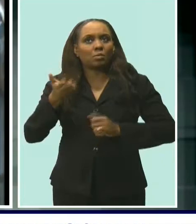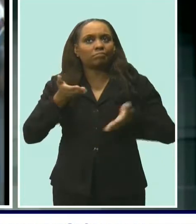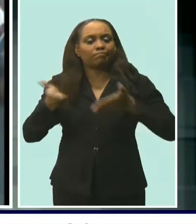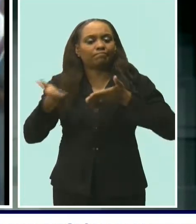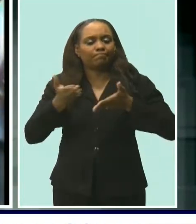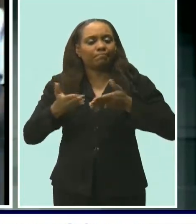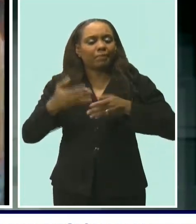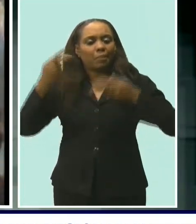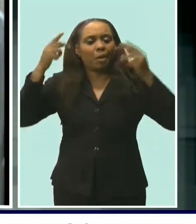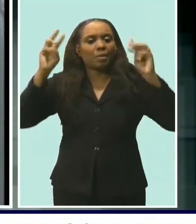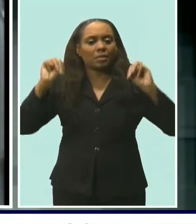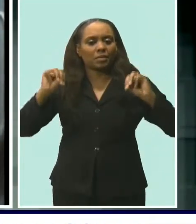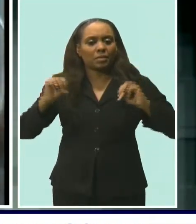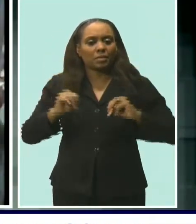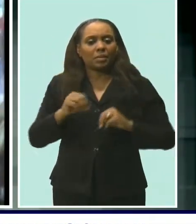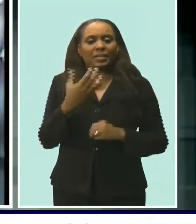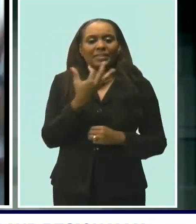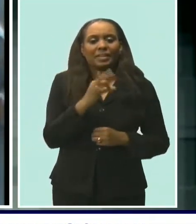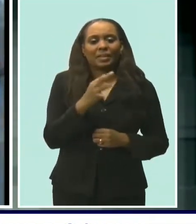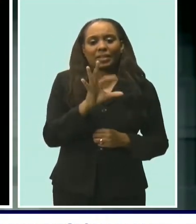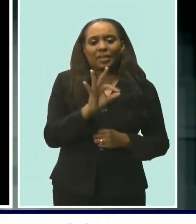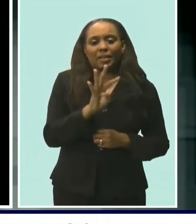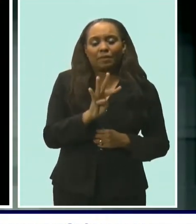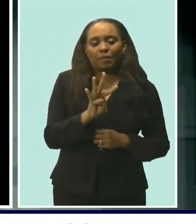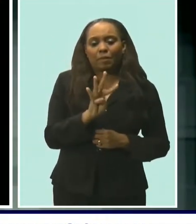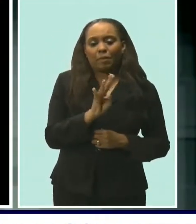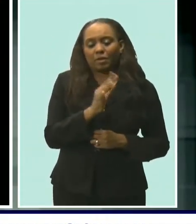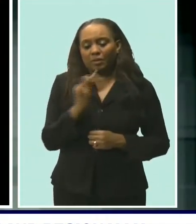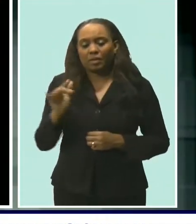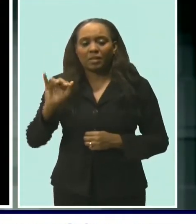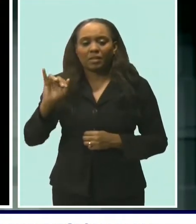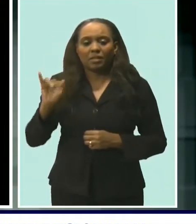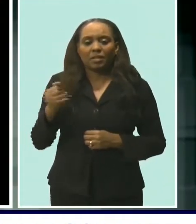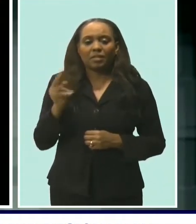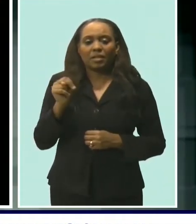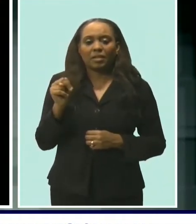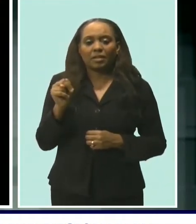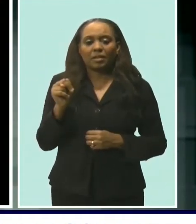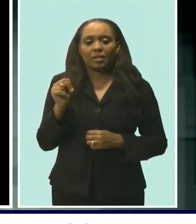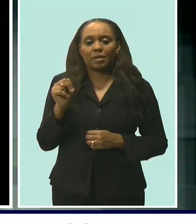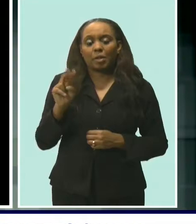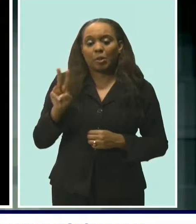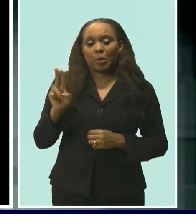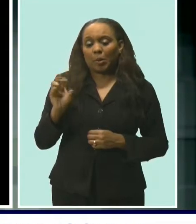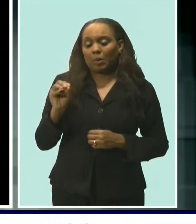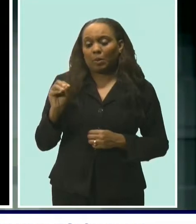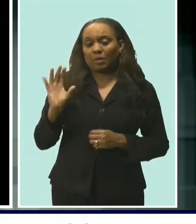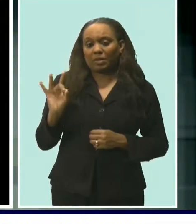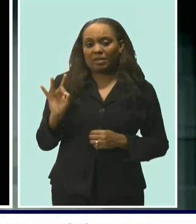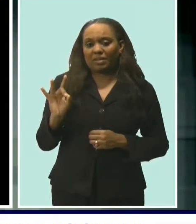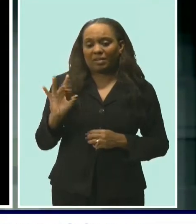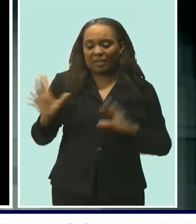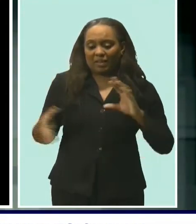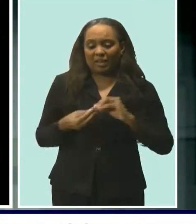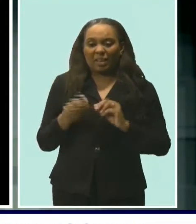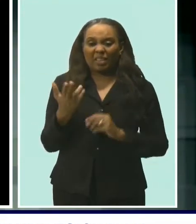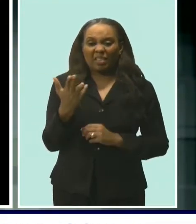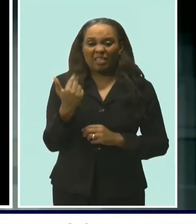from September 6, 1994 to January 15, 2008, a period of 13